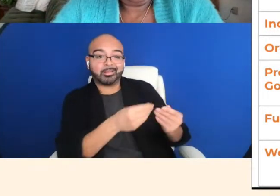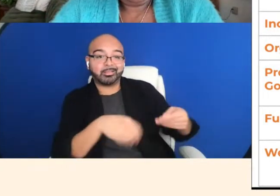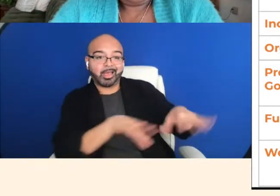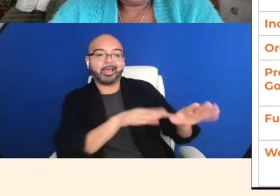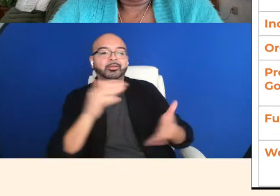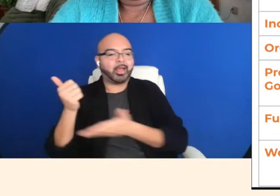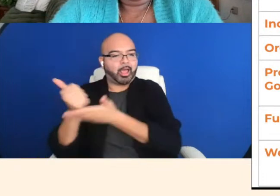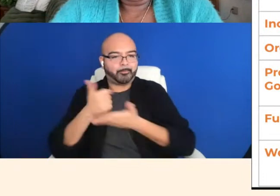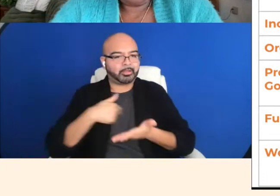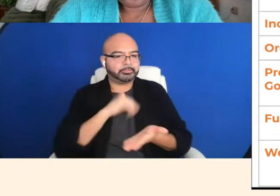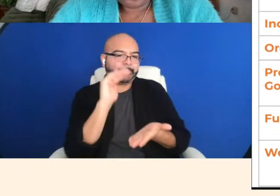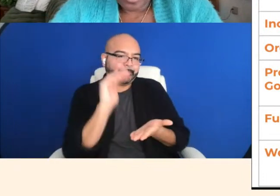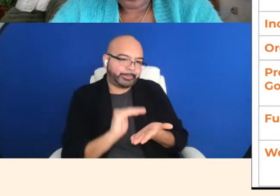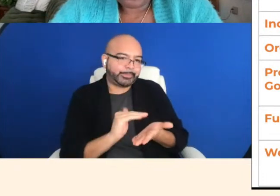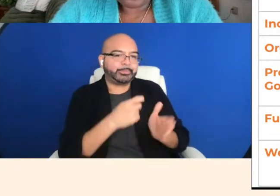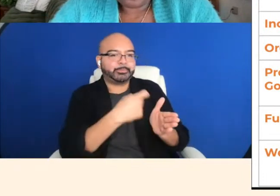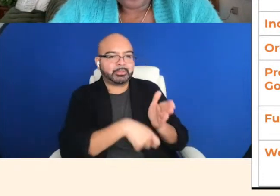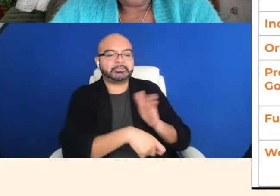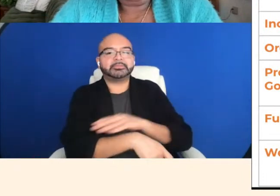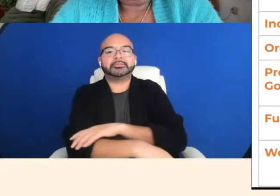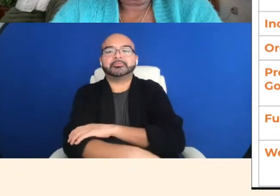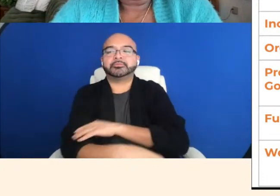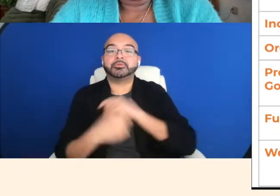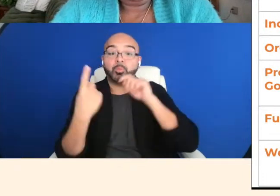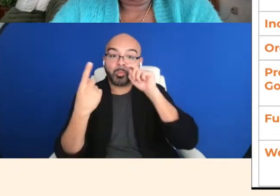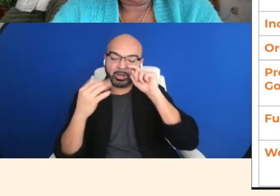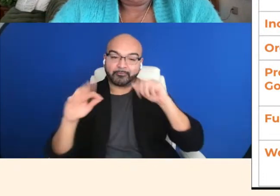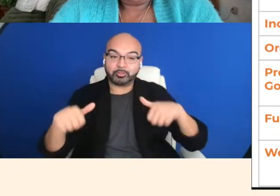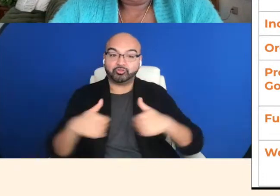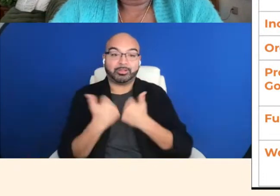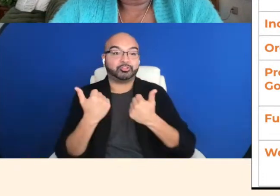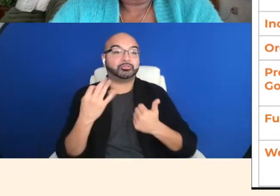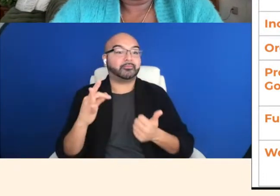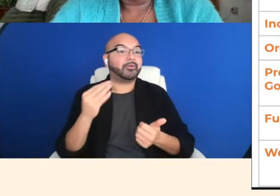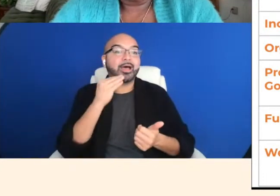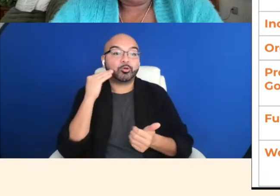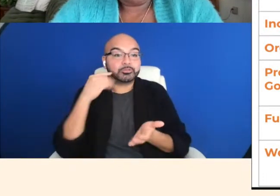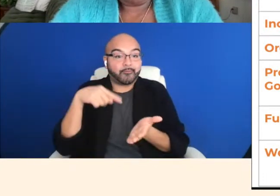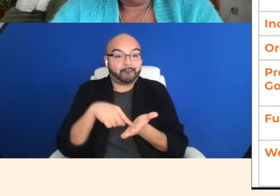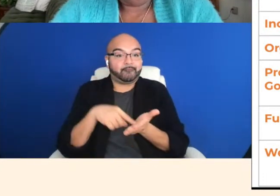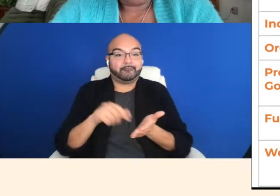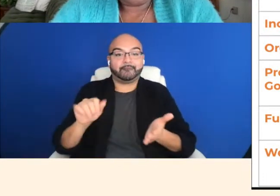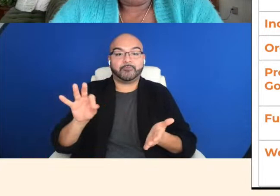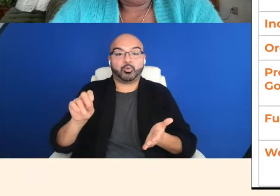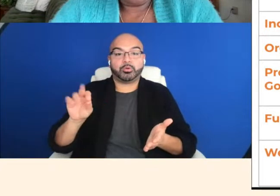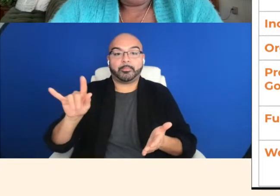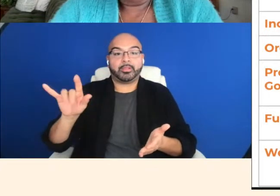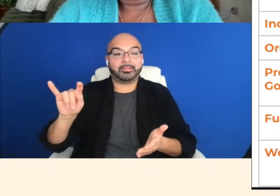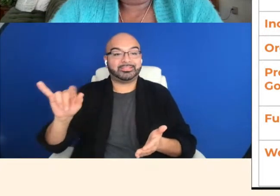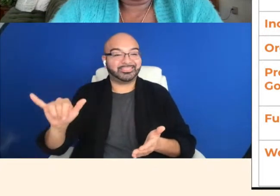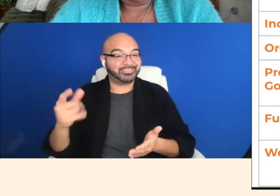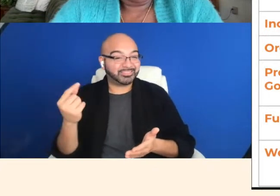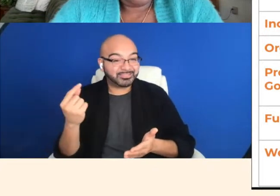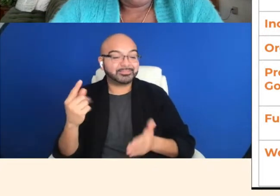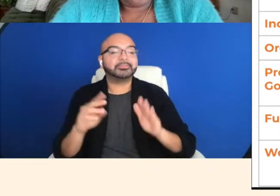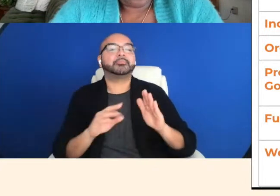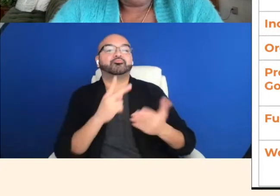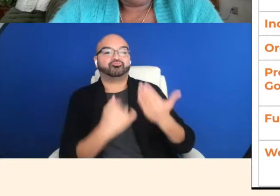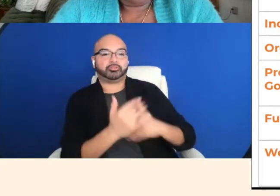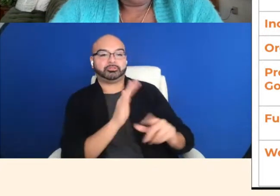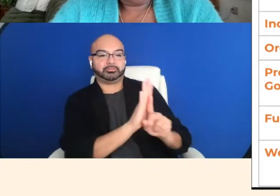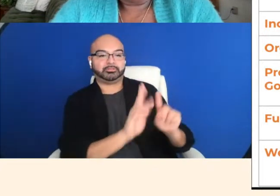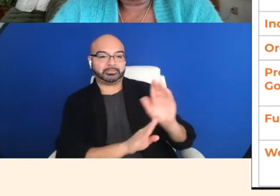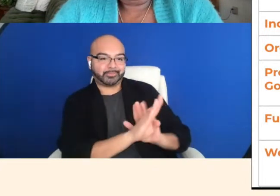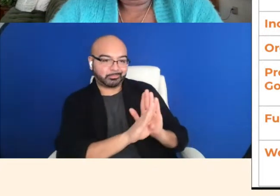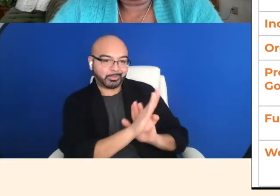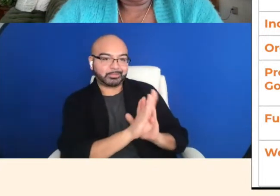housing. As one of the challenges of housing affordability is the development of the project, the cost of the